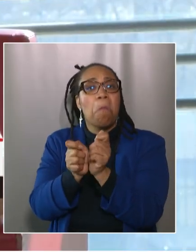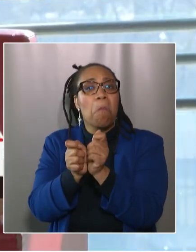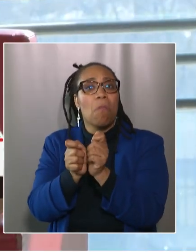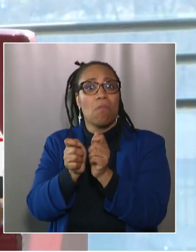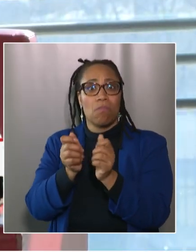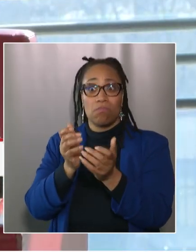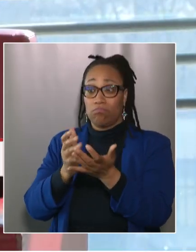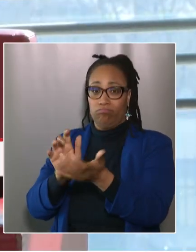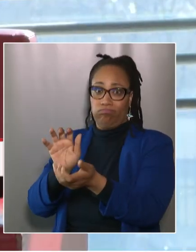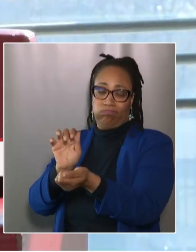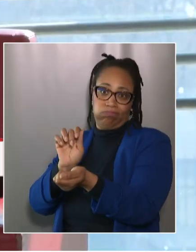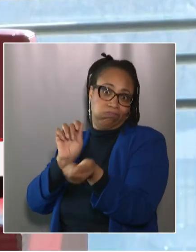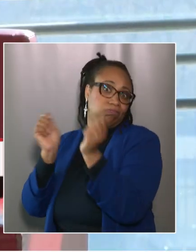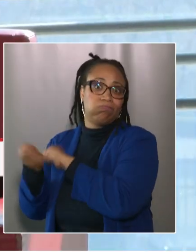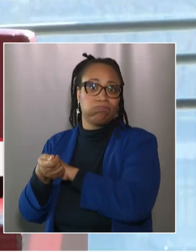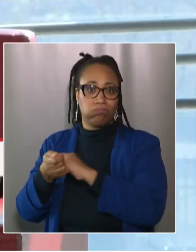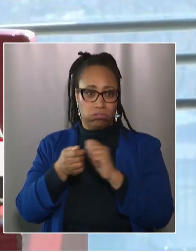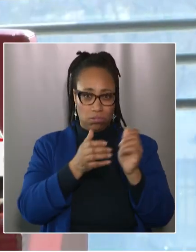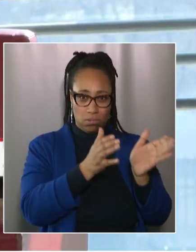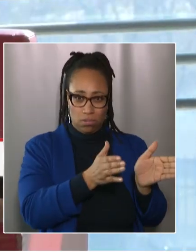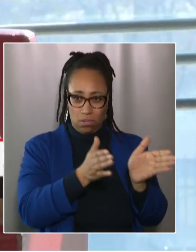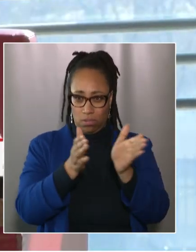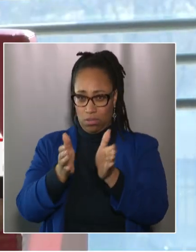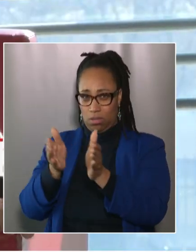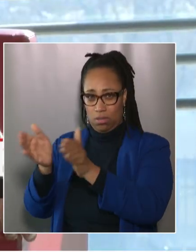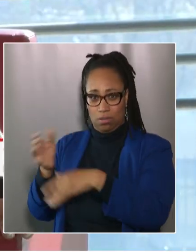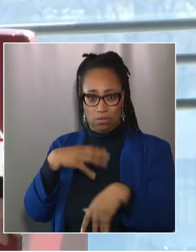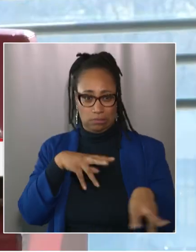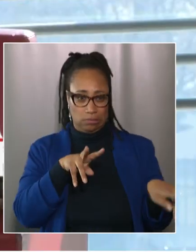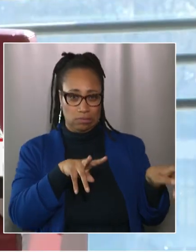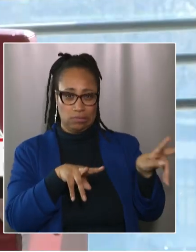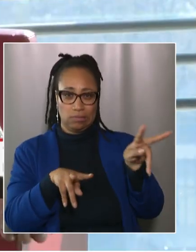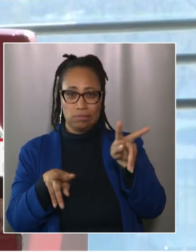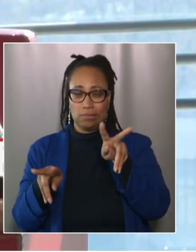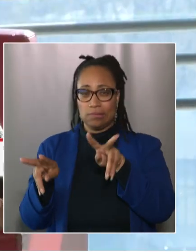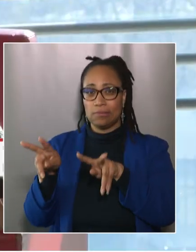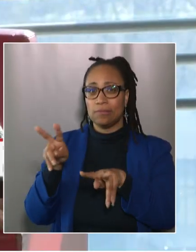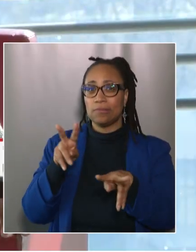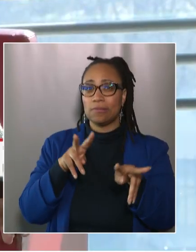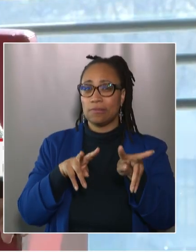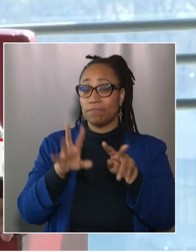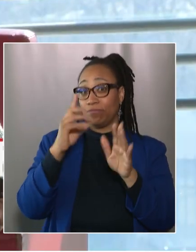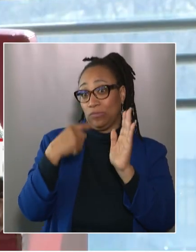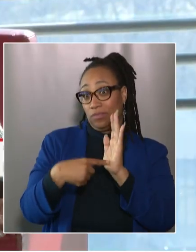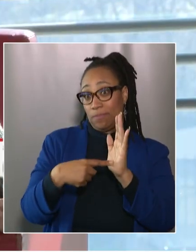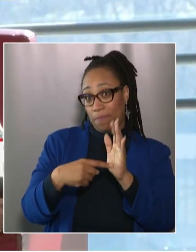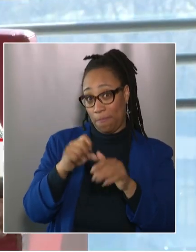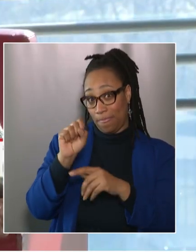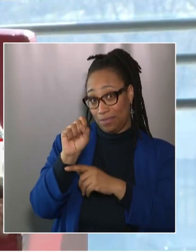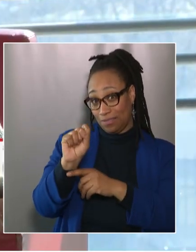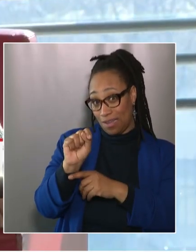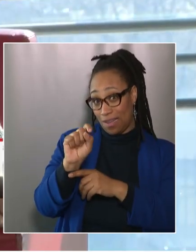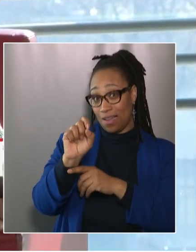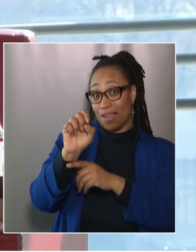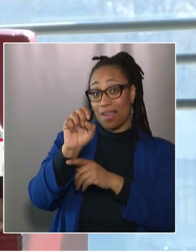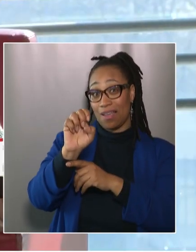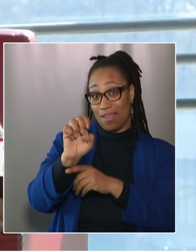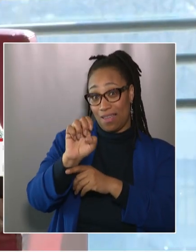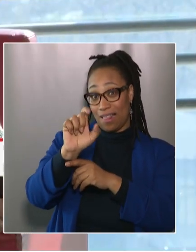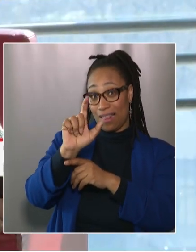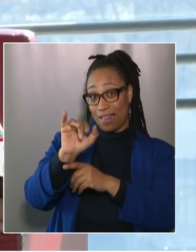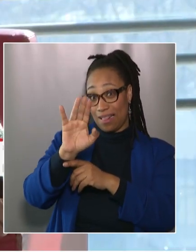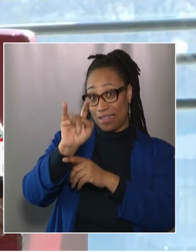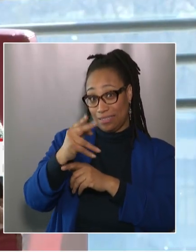had to go in and get moving again. St. Elizabeth's was a big example of that in